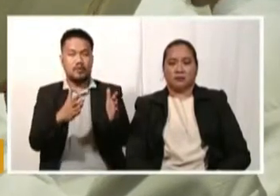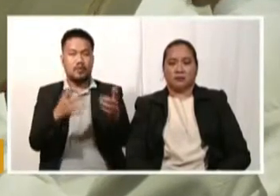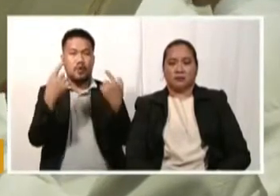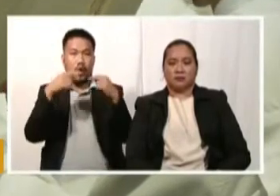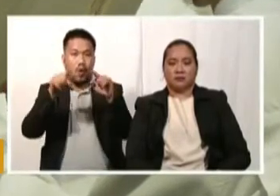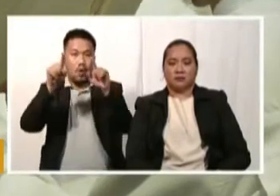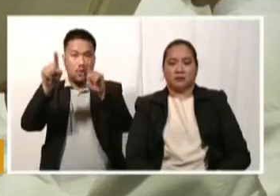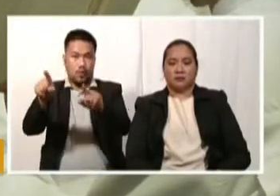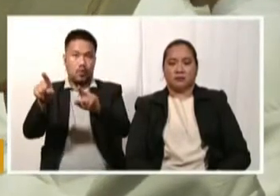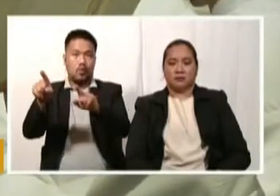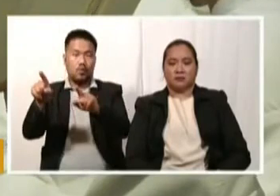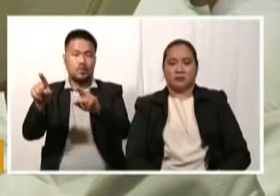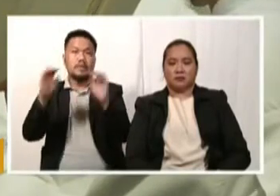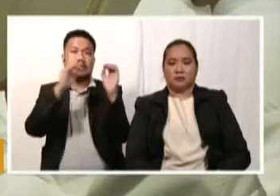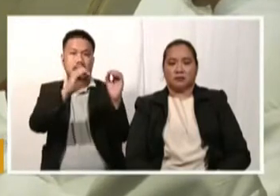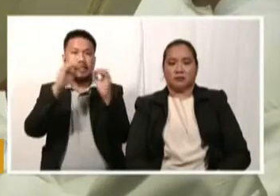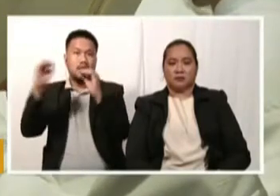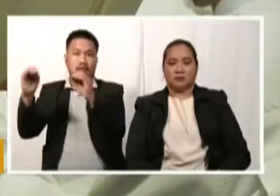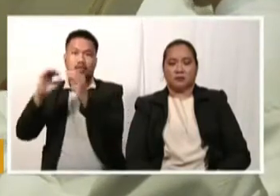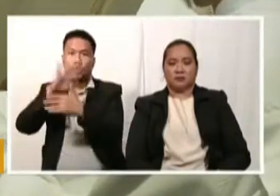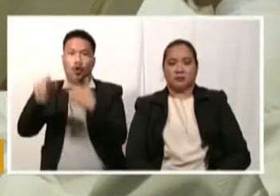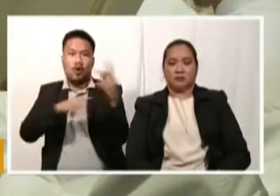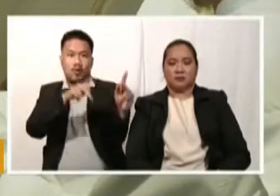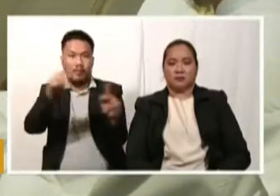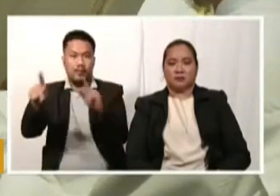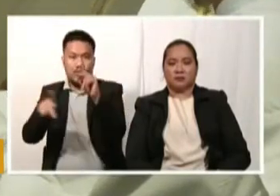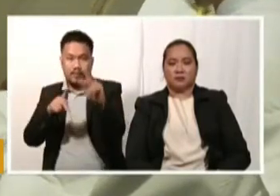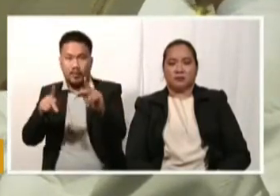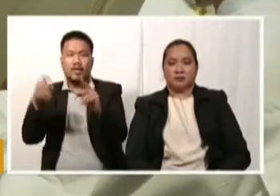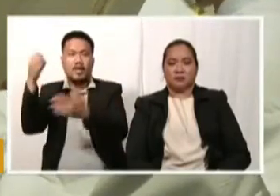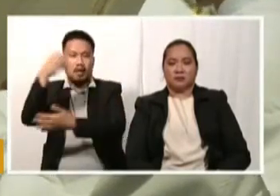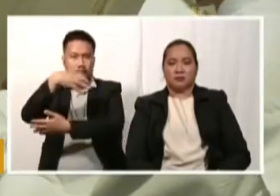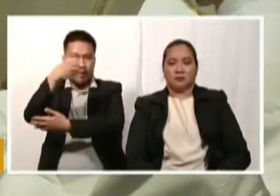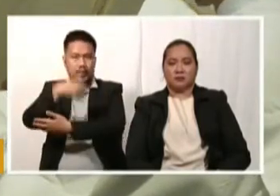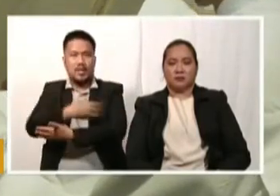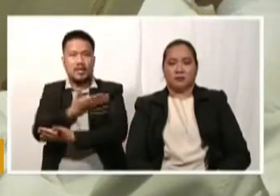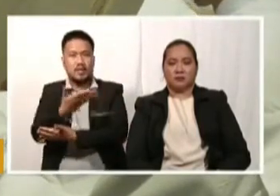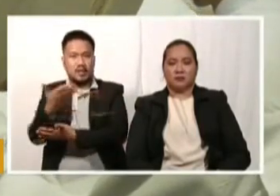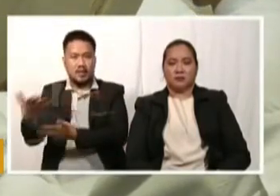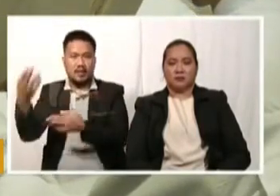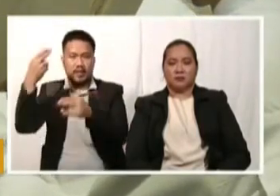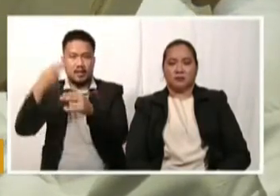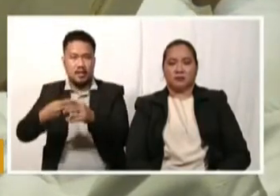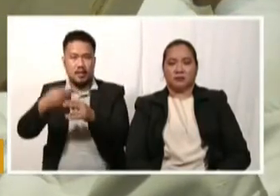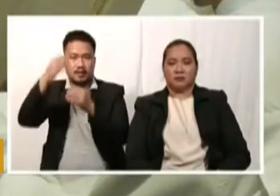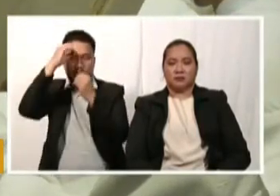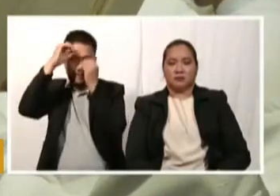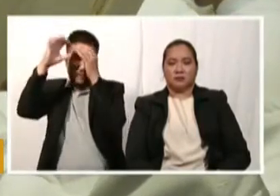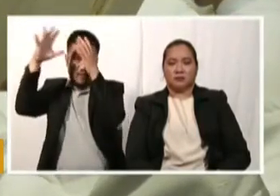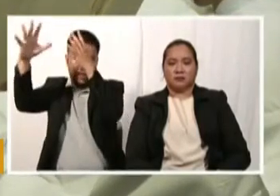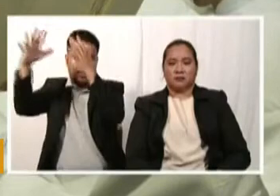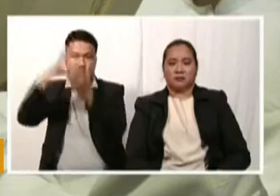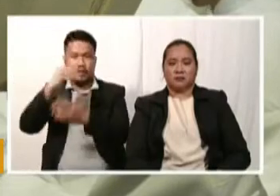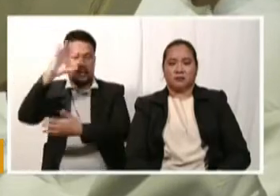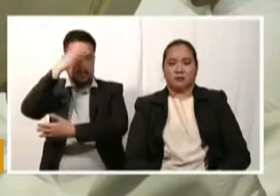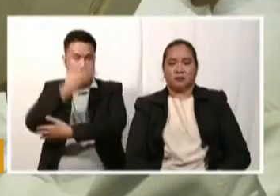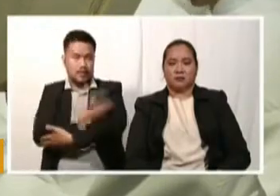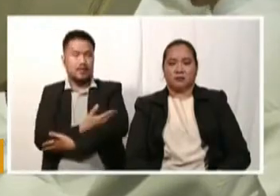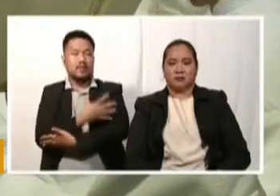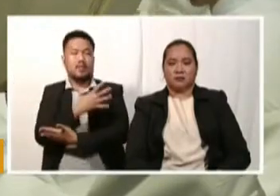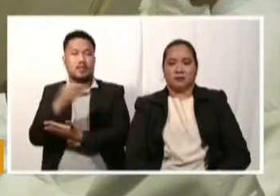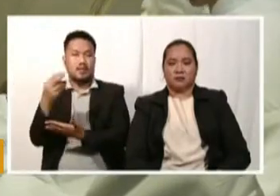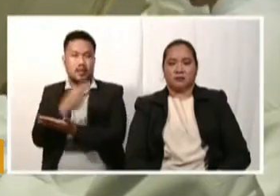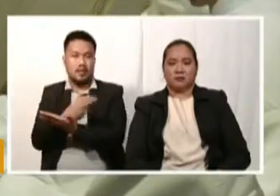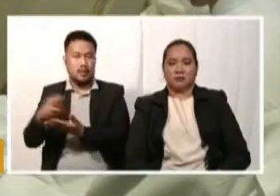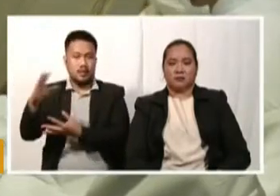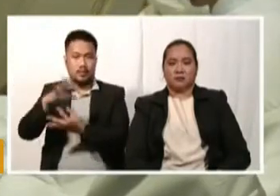"Go forth, teach all nations, baptizing them in the name of the Father, and of the Son,